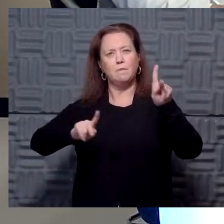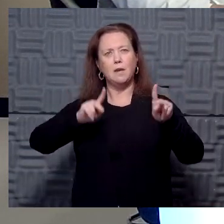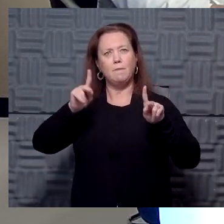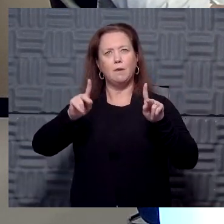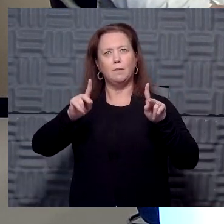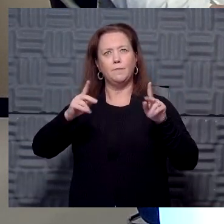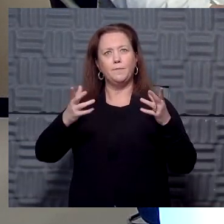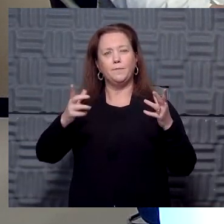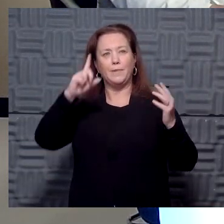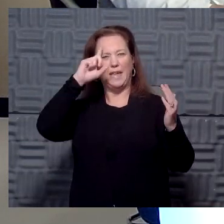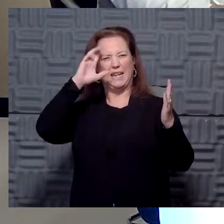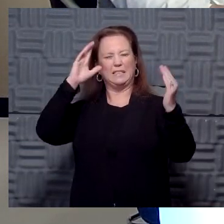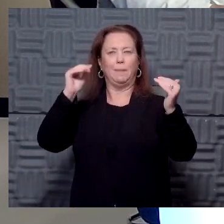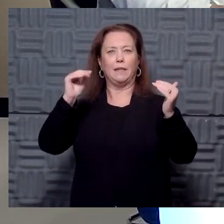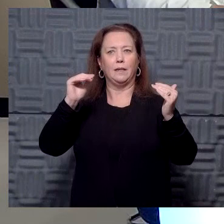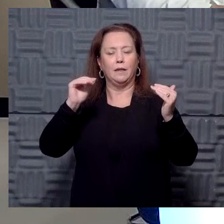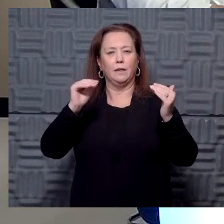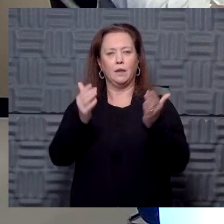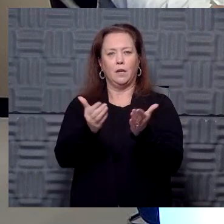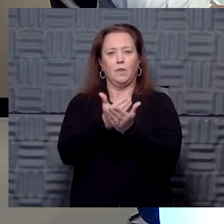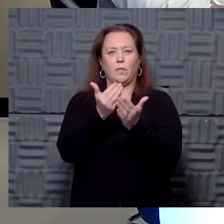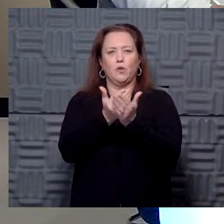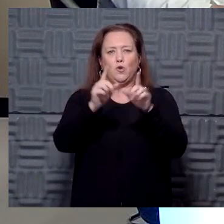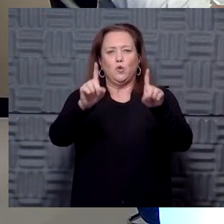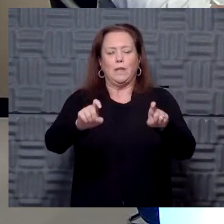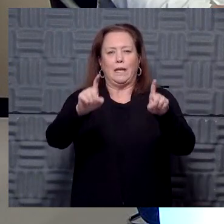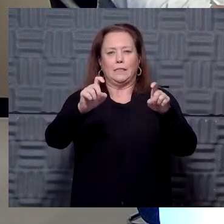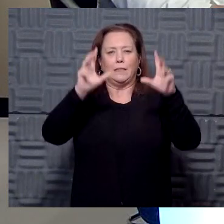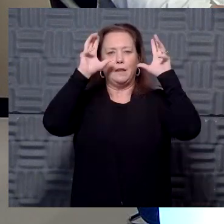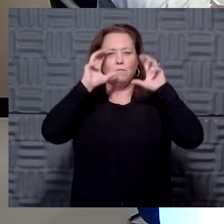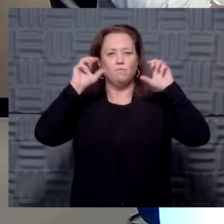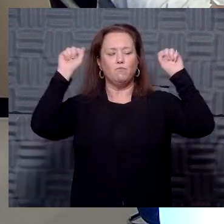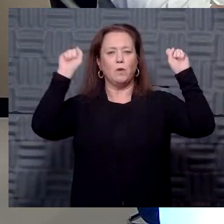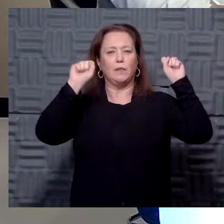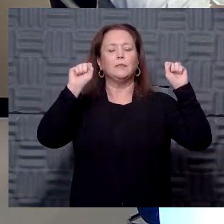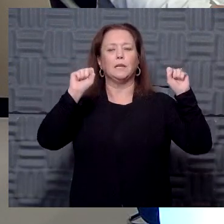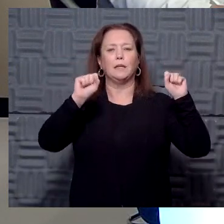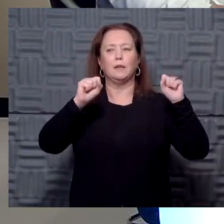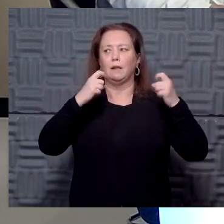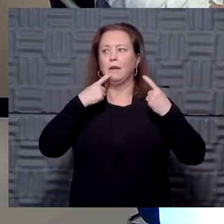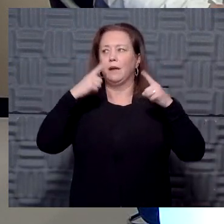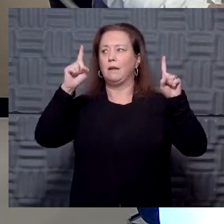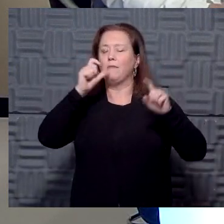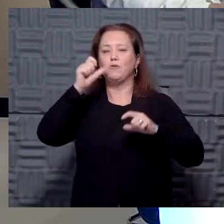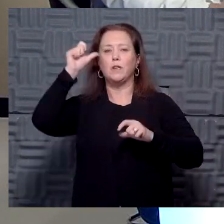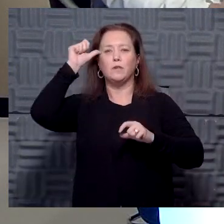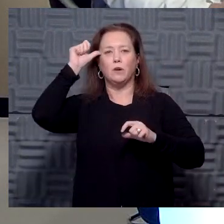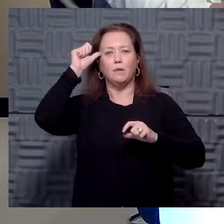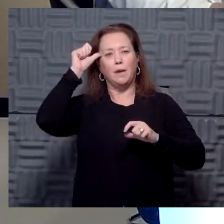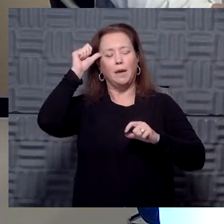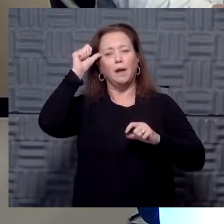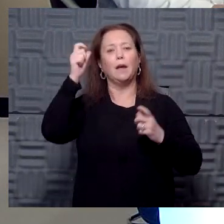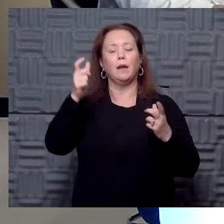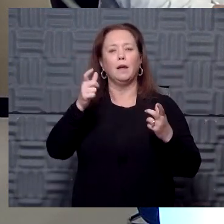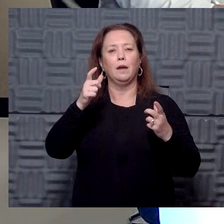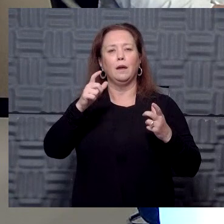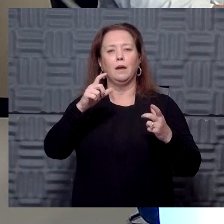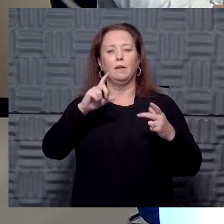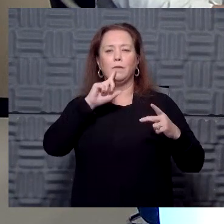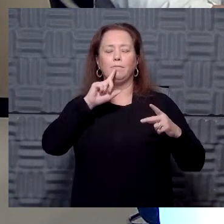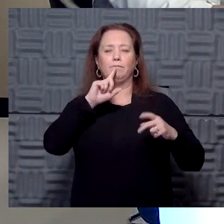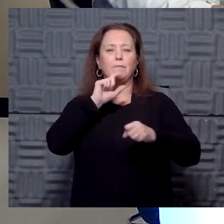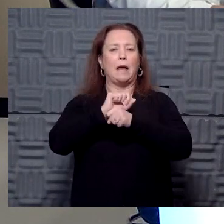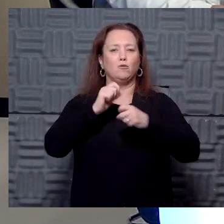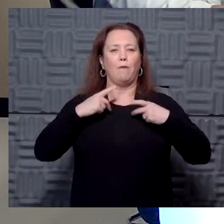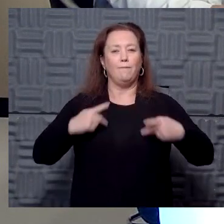can expect with the new Abbott test that the president debuted yesterday during his press conference in the Rose Garden, that physical test that Abbott's come out